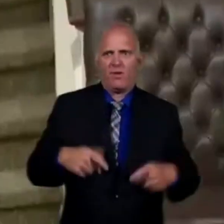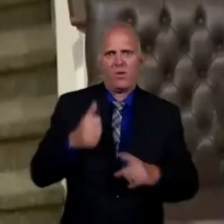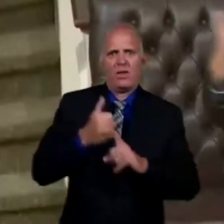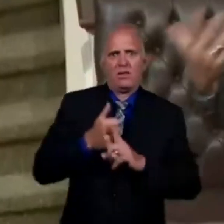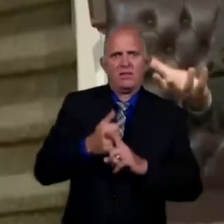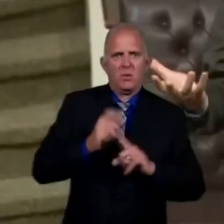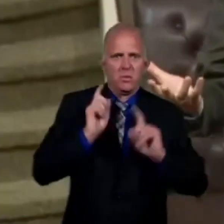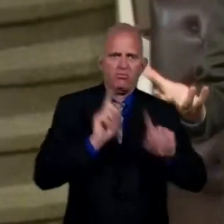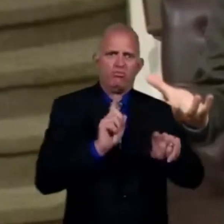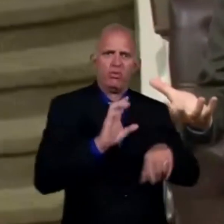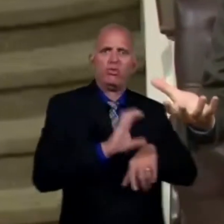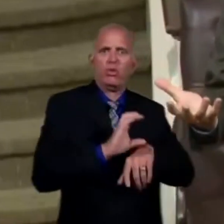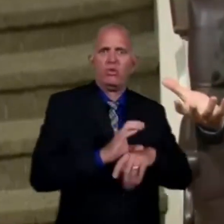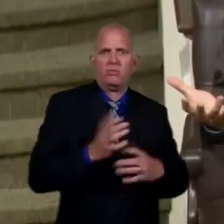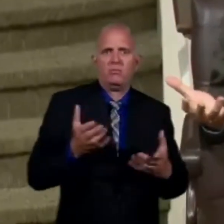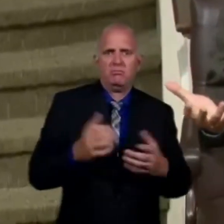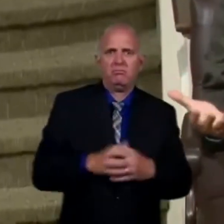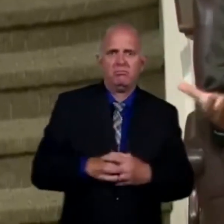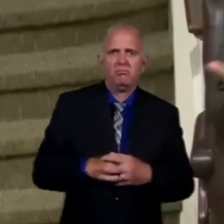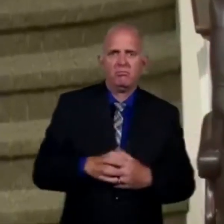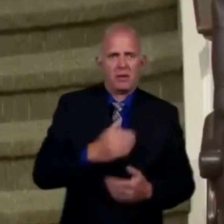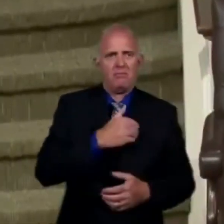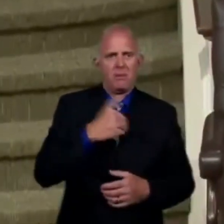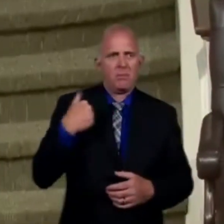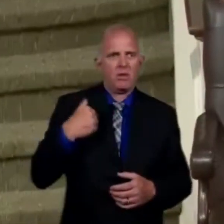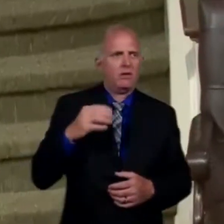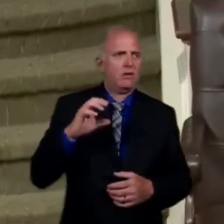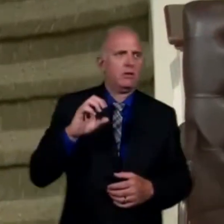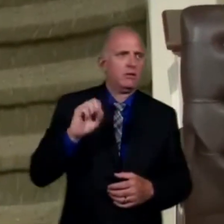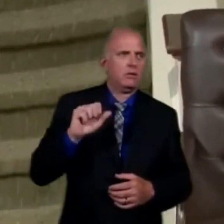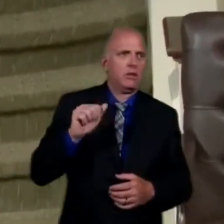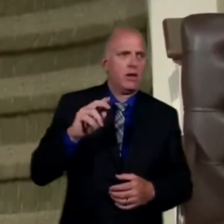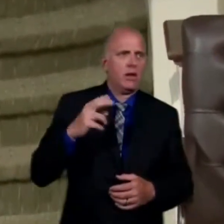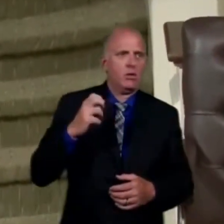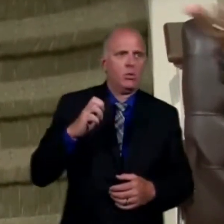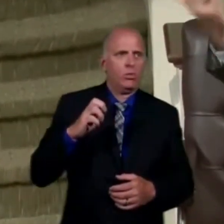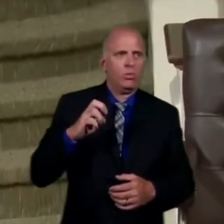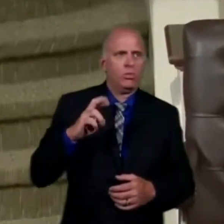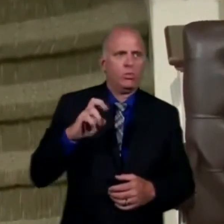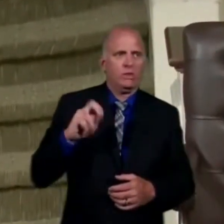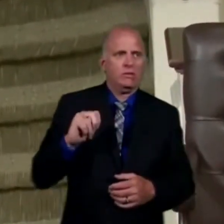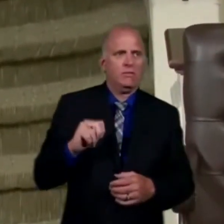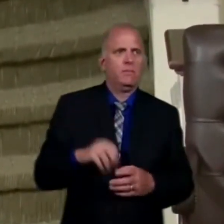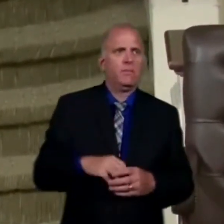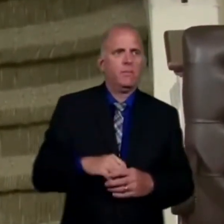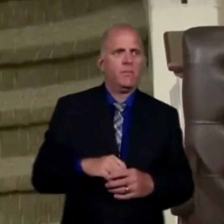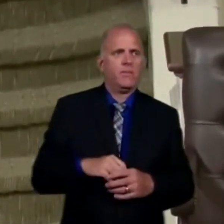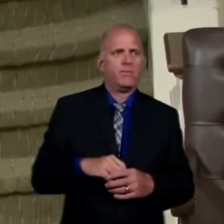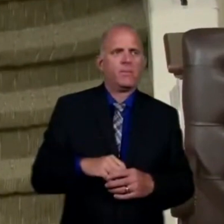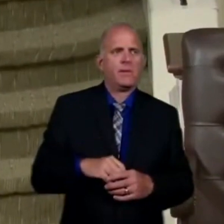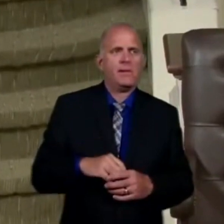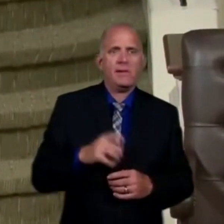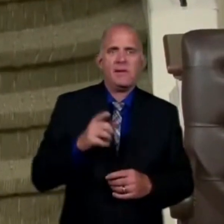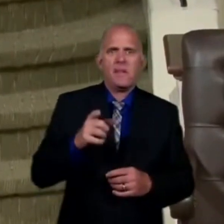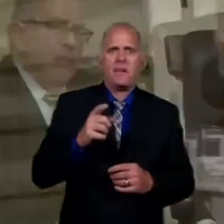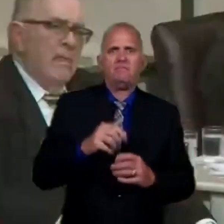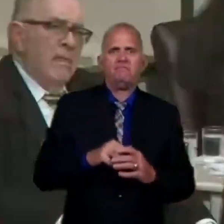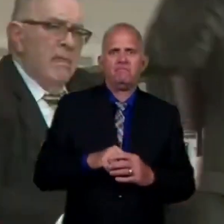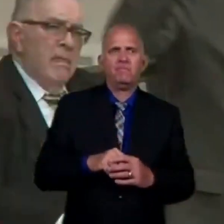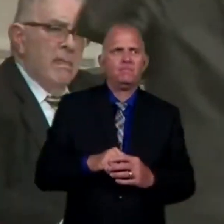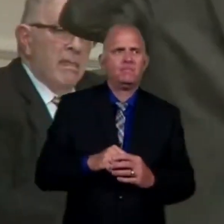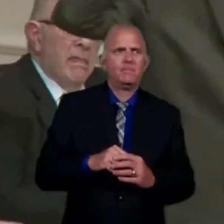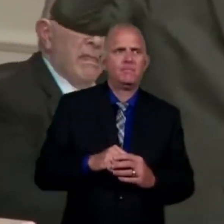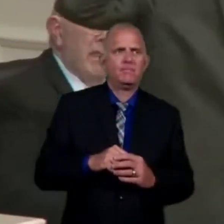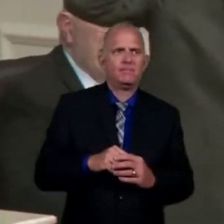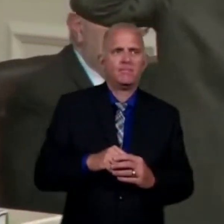was a member of the Sanhedrin. He was a tribe of Benjamin. He was a blue blood. And he said, but I